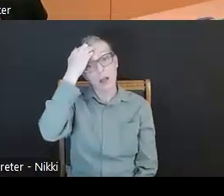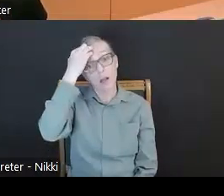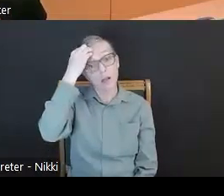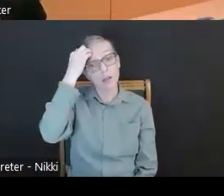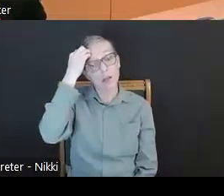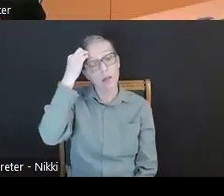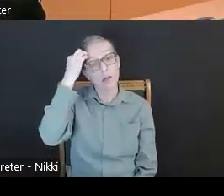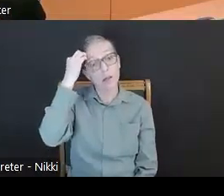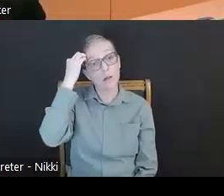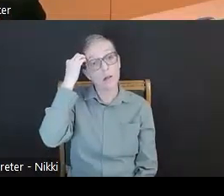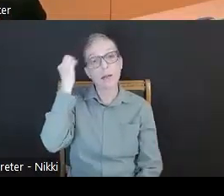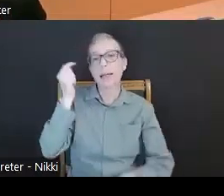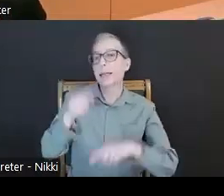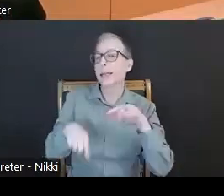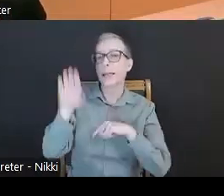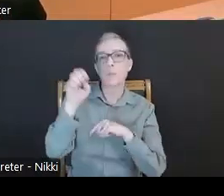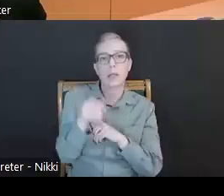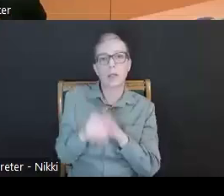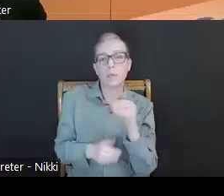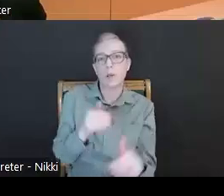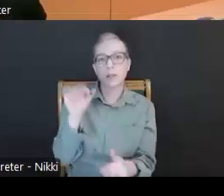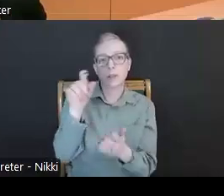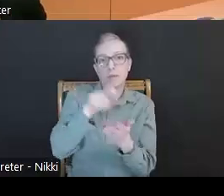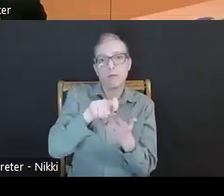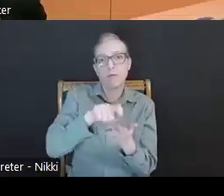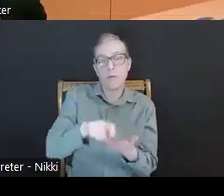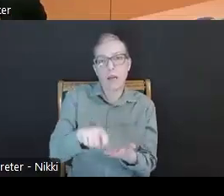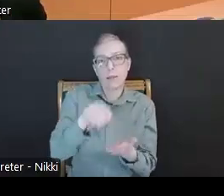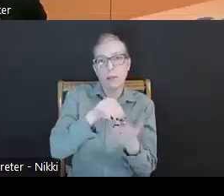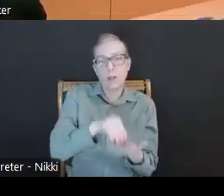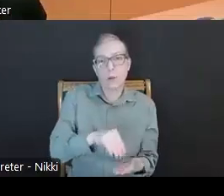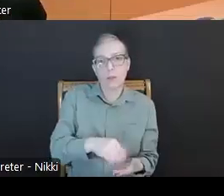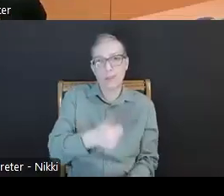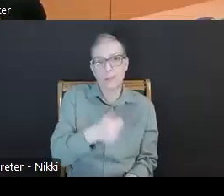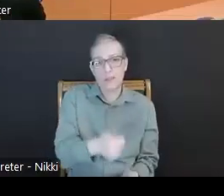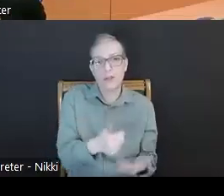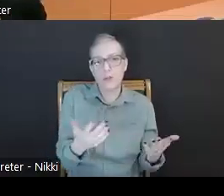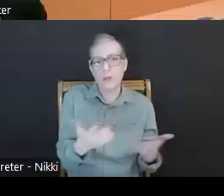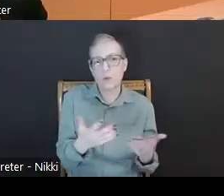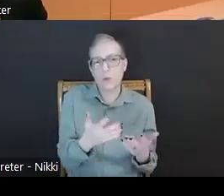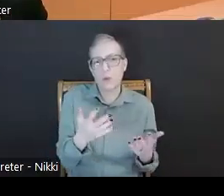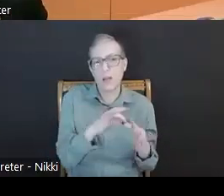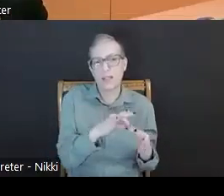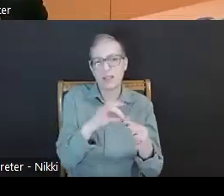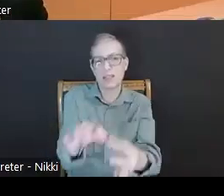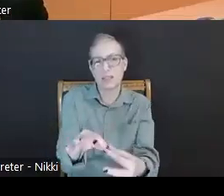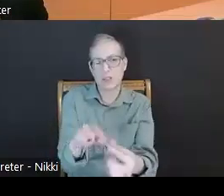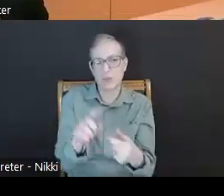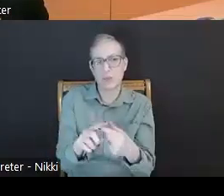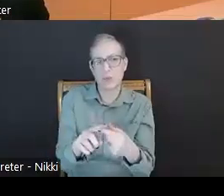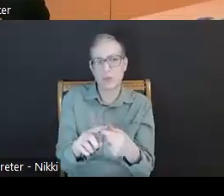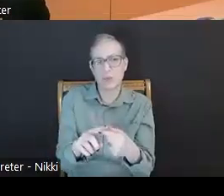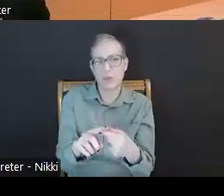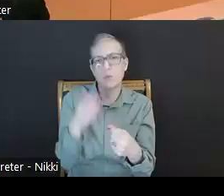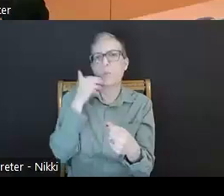of writing the notes themselves, right? So what is it about that is associated with the better outcomes,